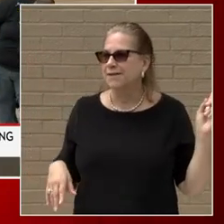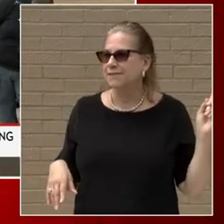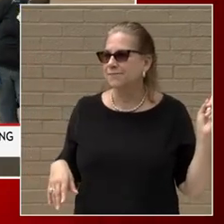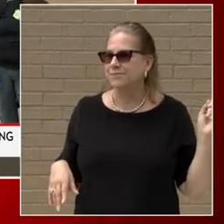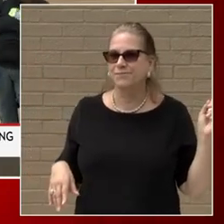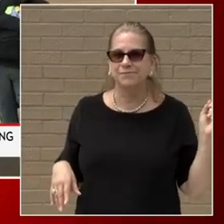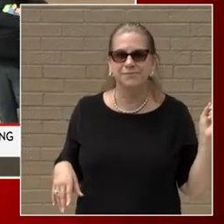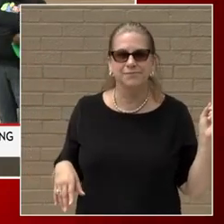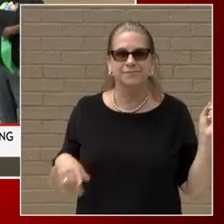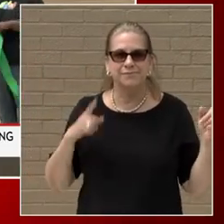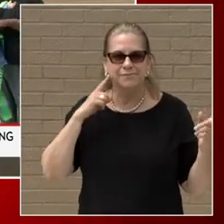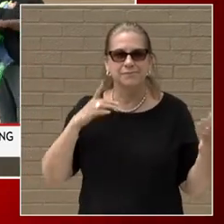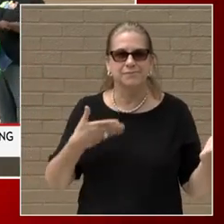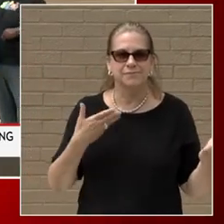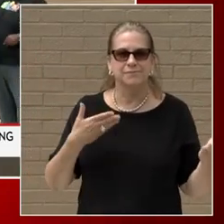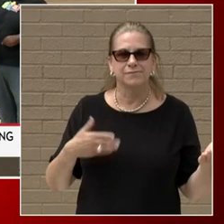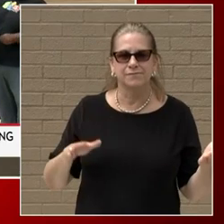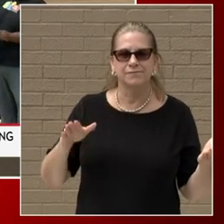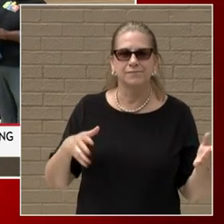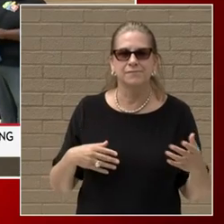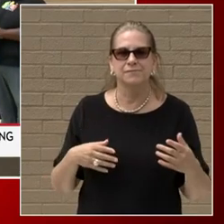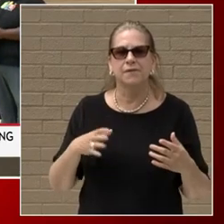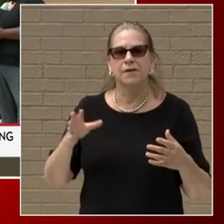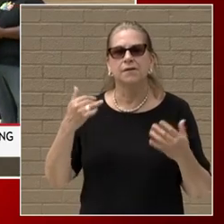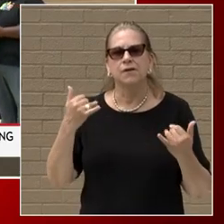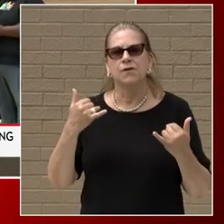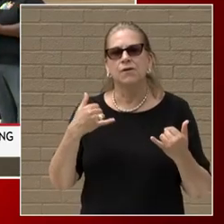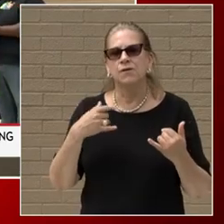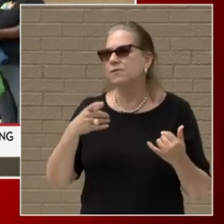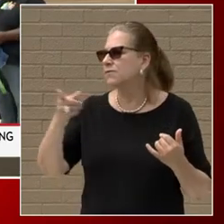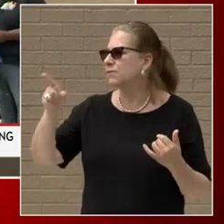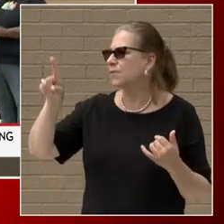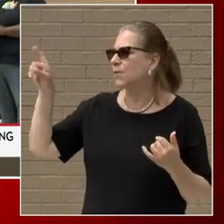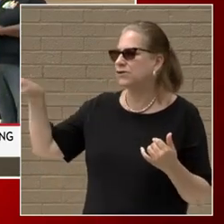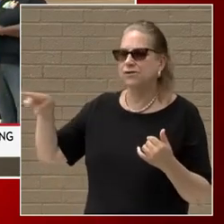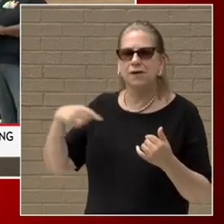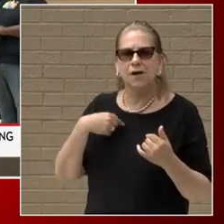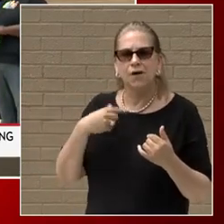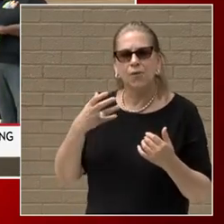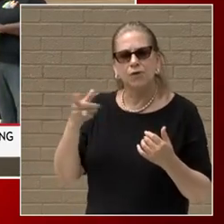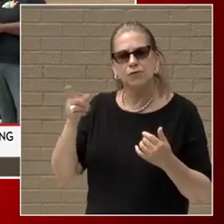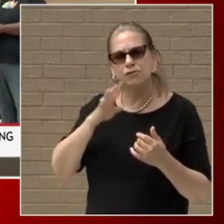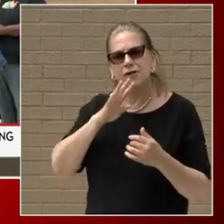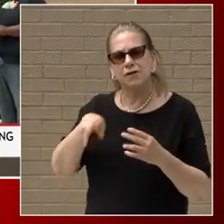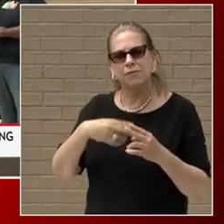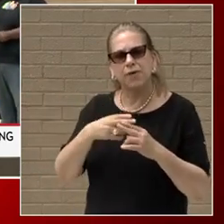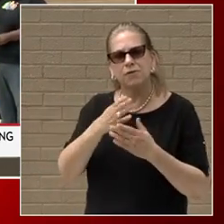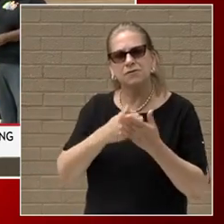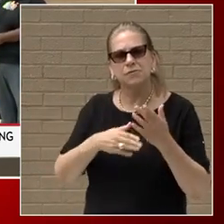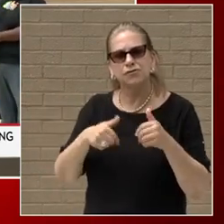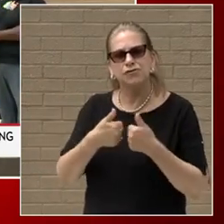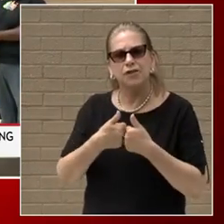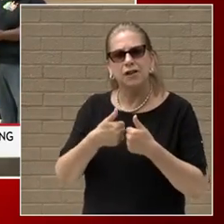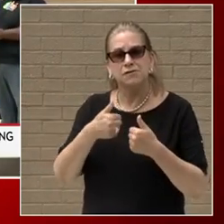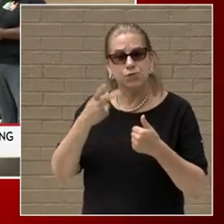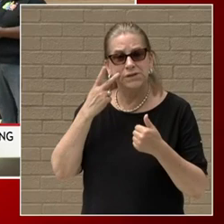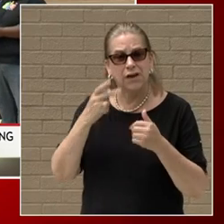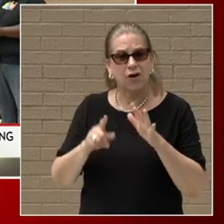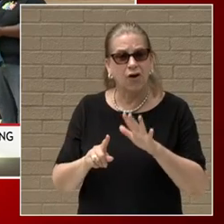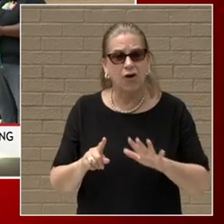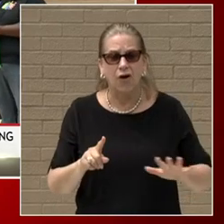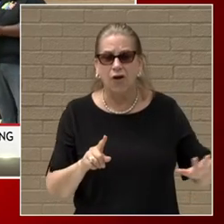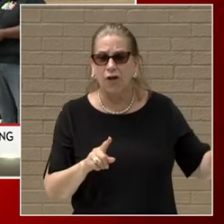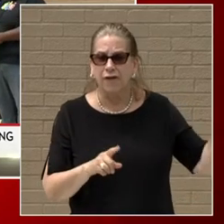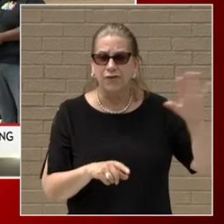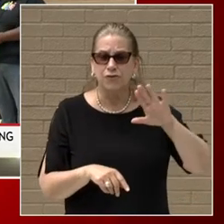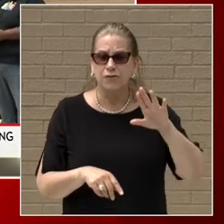Directors, I'm wondering if they could talk about some of the challenges of opening pools. One, that we're seeing all around the country, staffing being an issue, and then